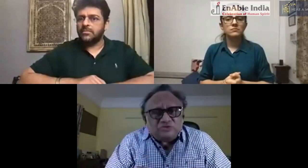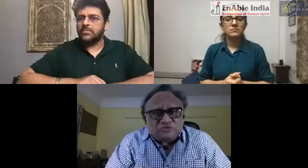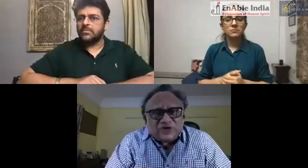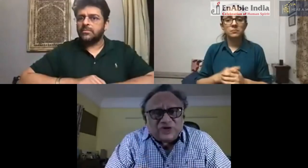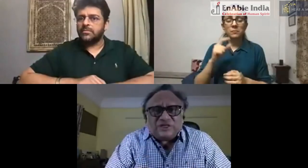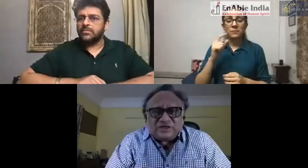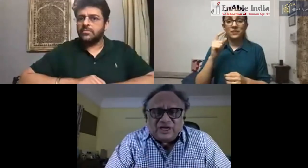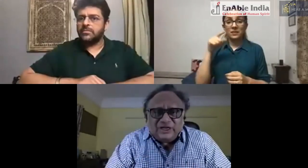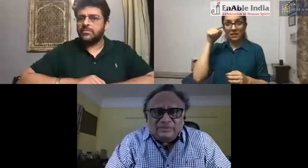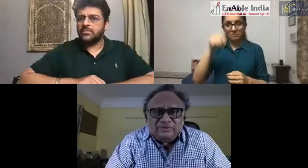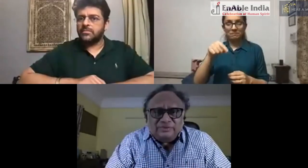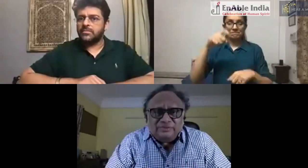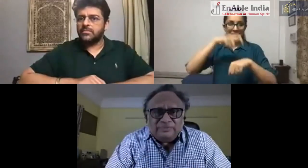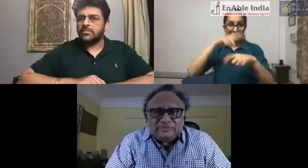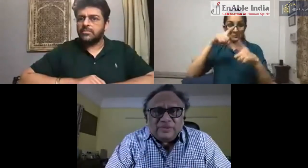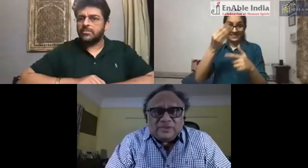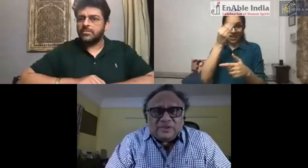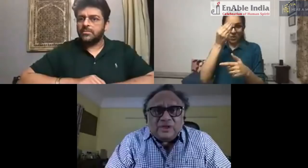This was the time